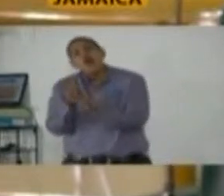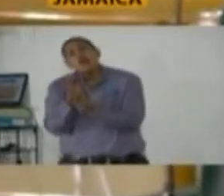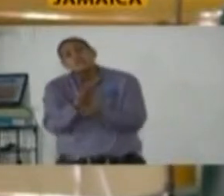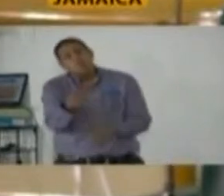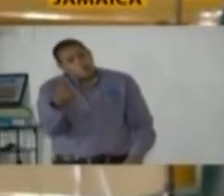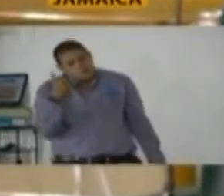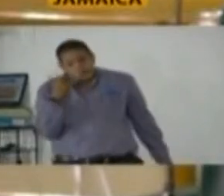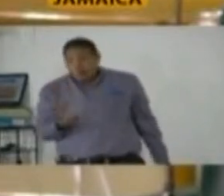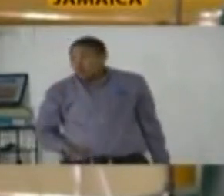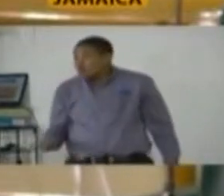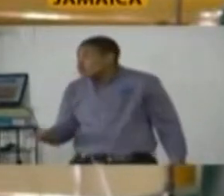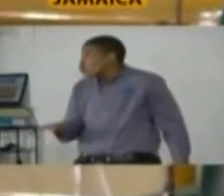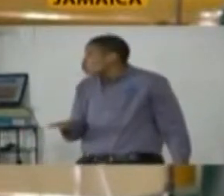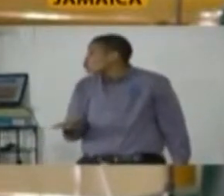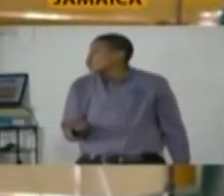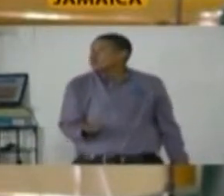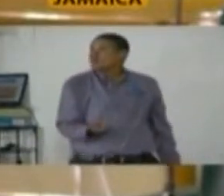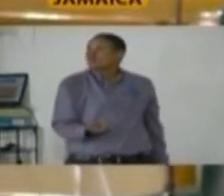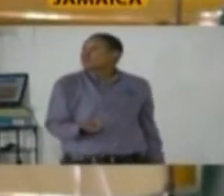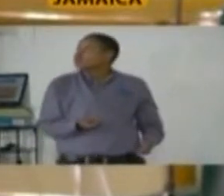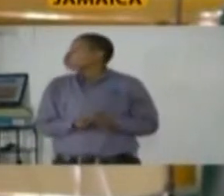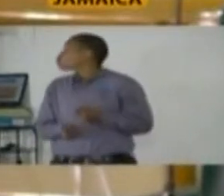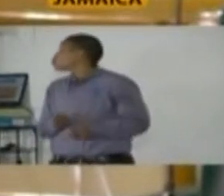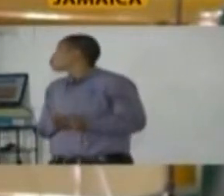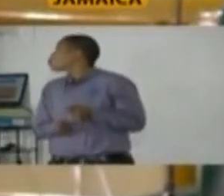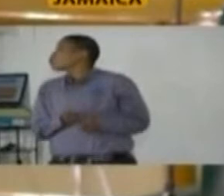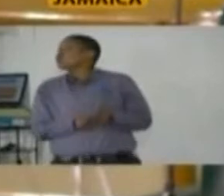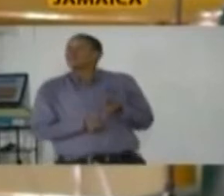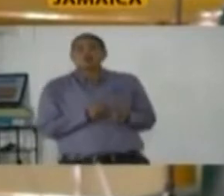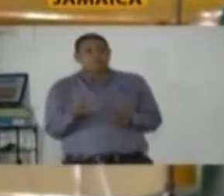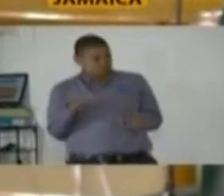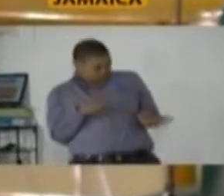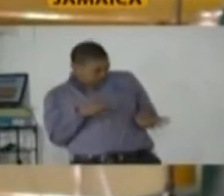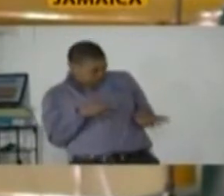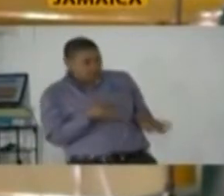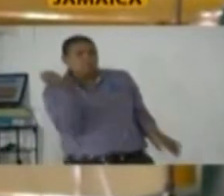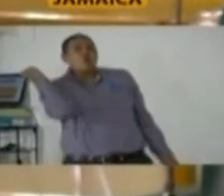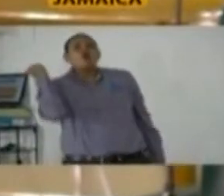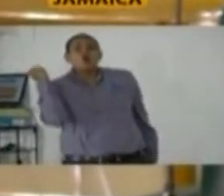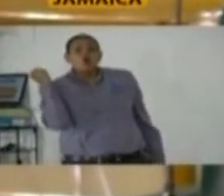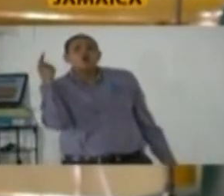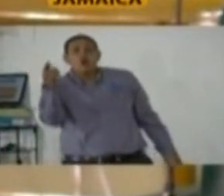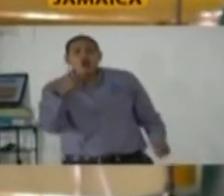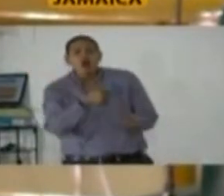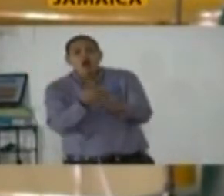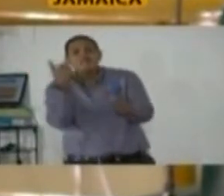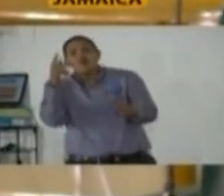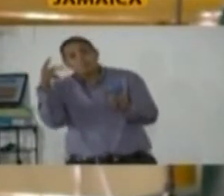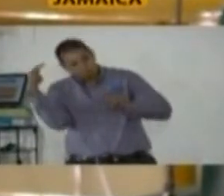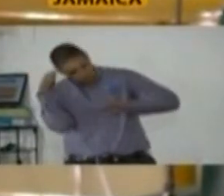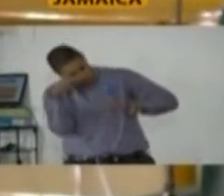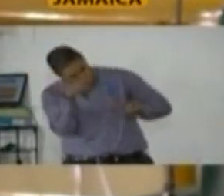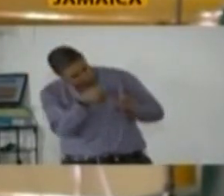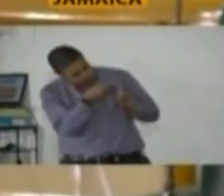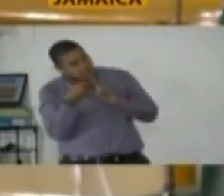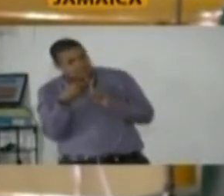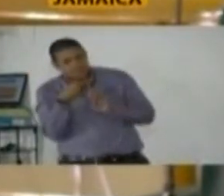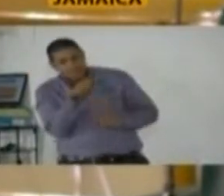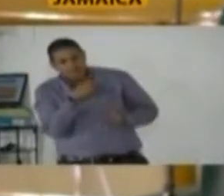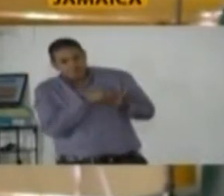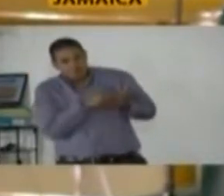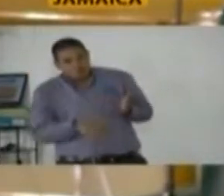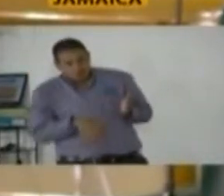other valuables while at school or on the way to and from school, avoid being a target, and